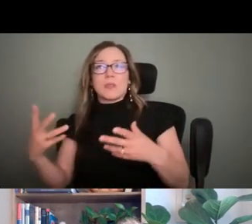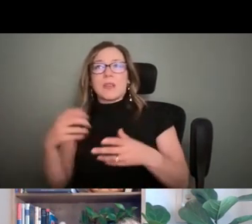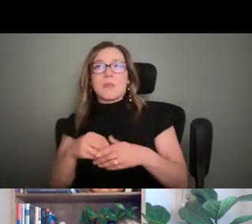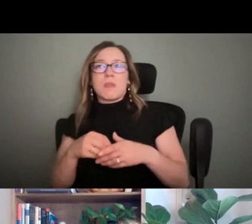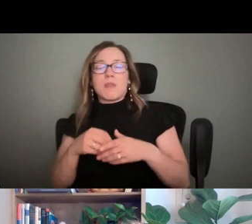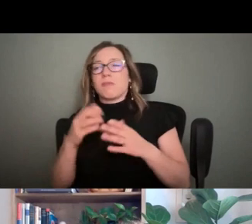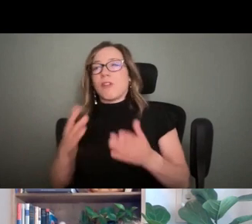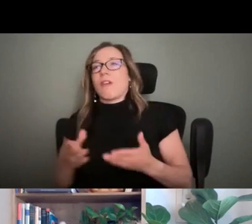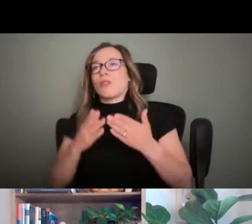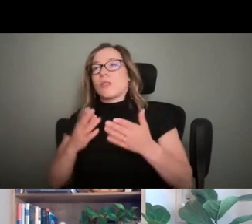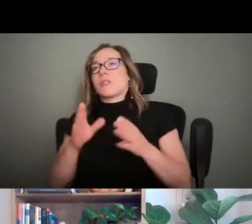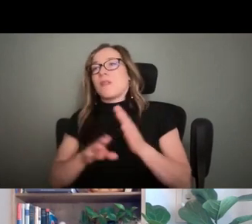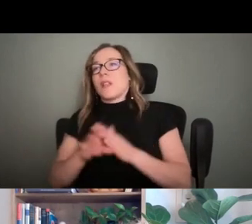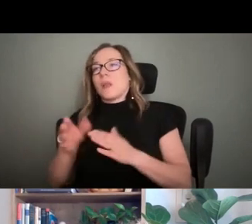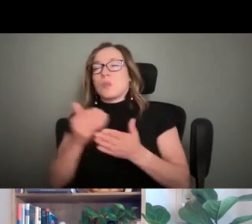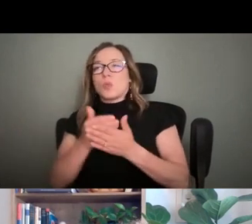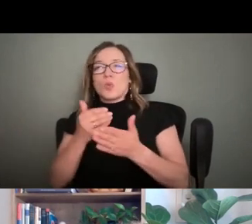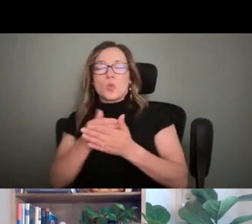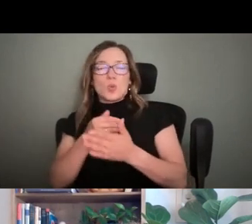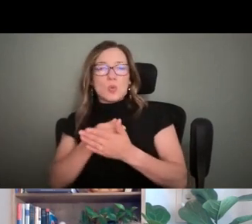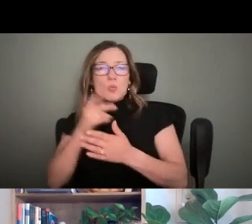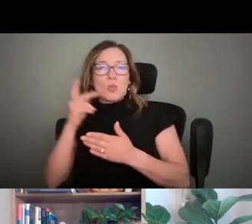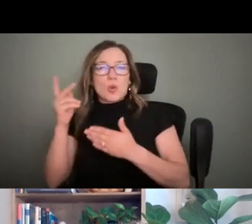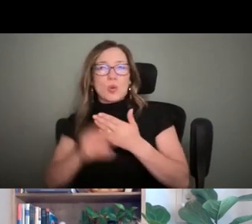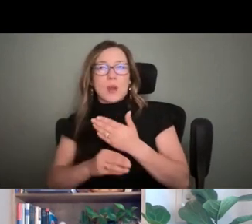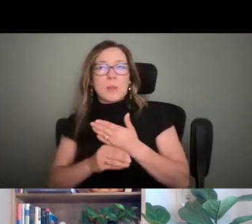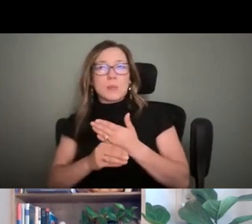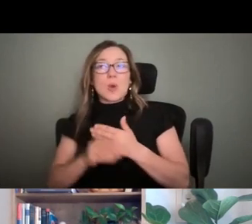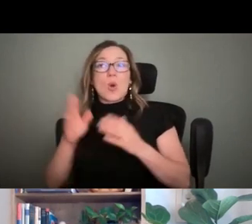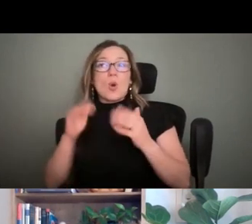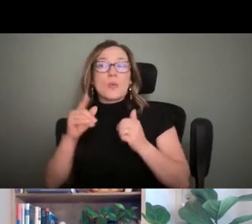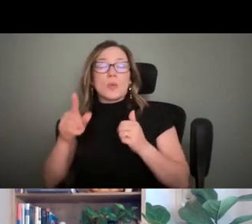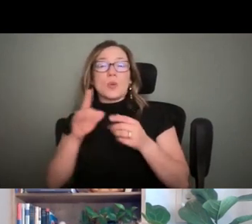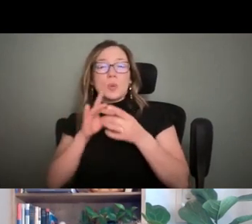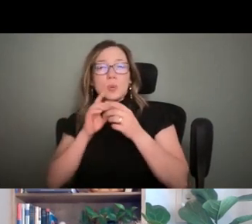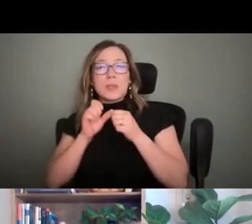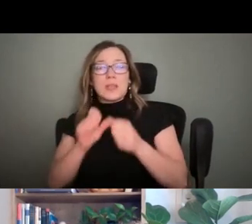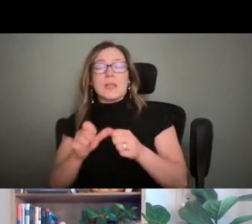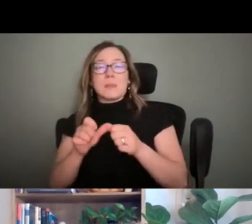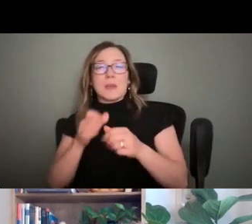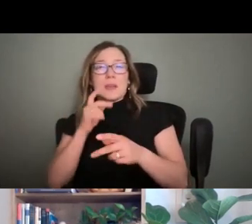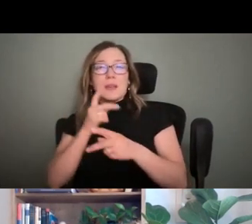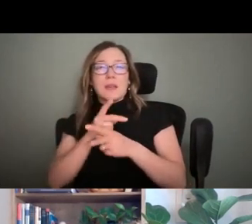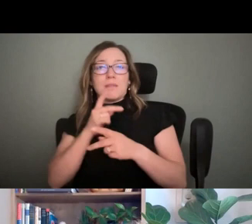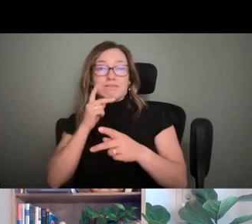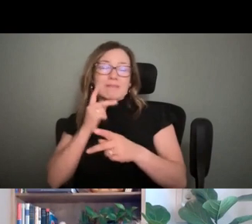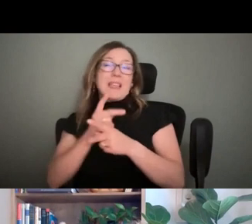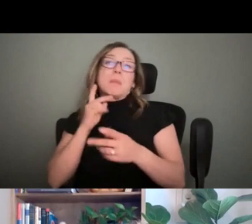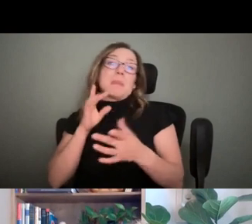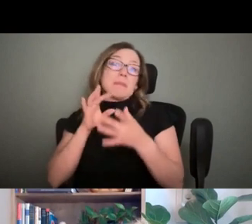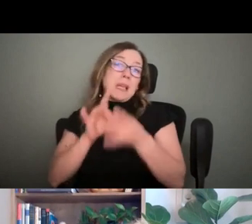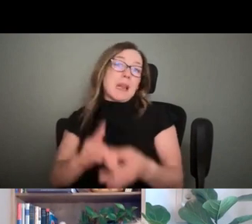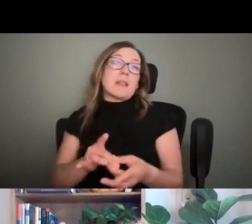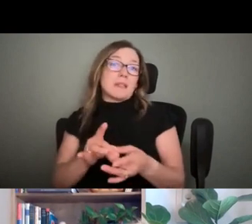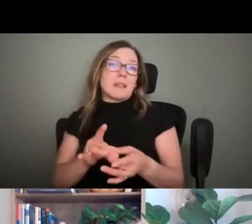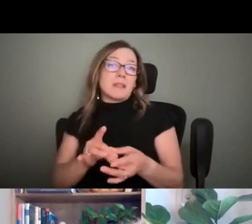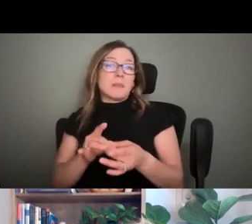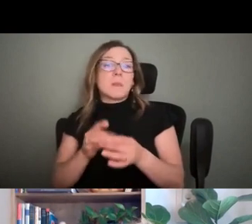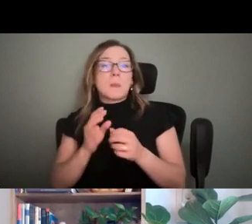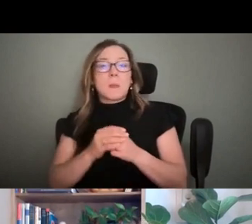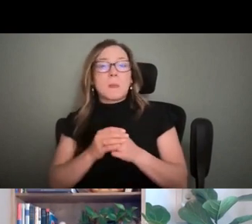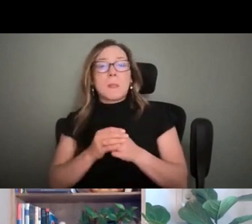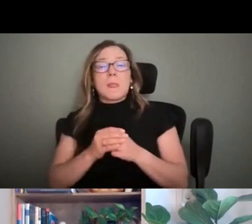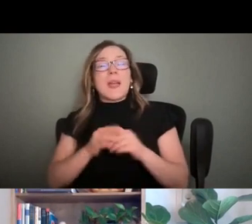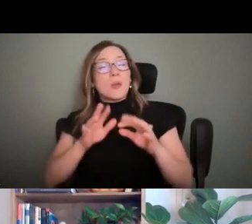new programs, we hope you remain connected with both engAGED and Commit to Connect via our various